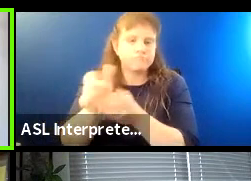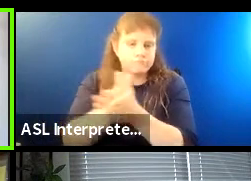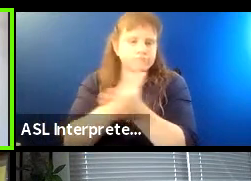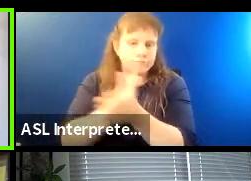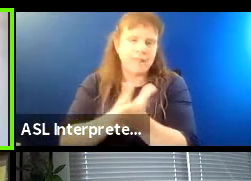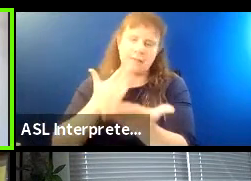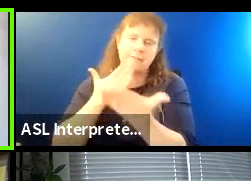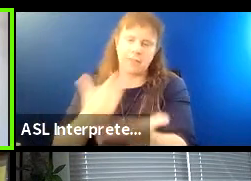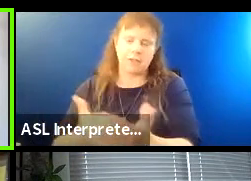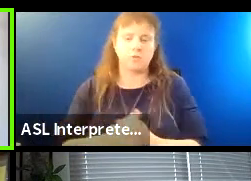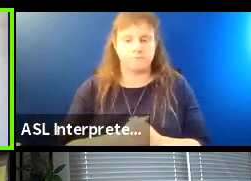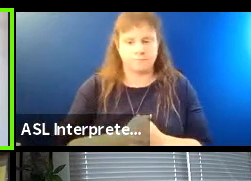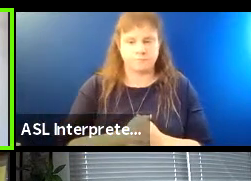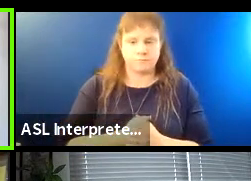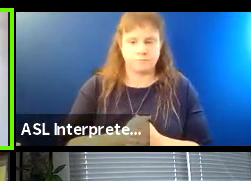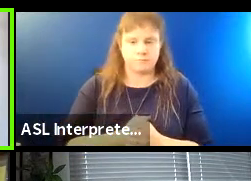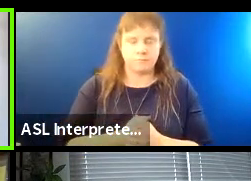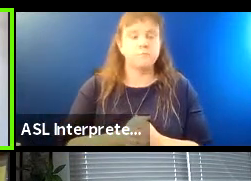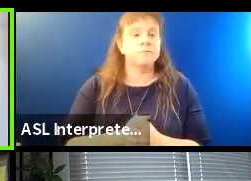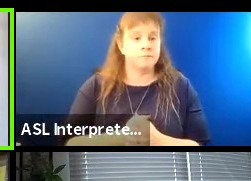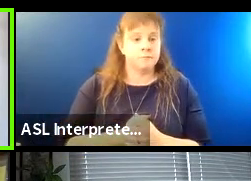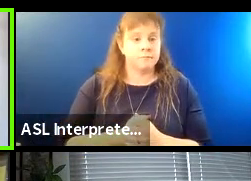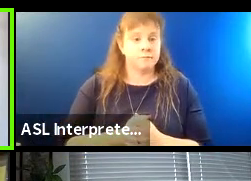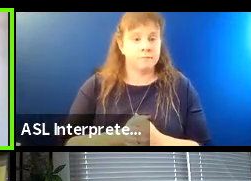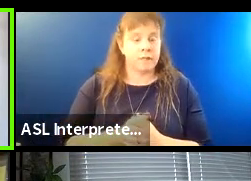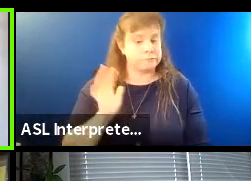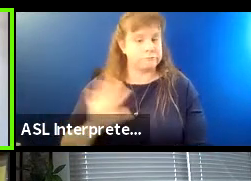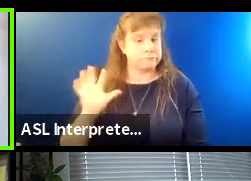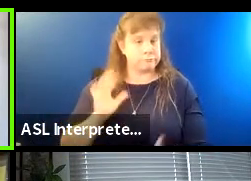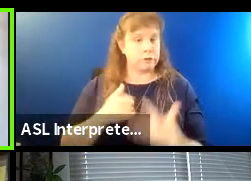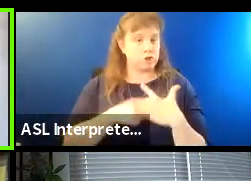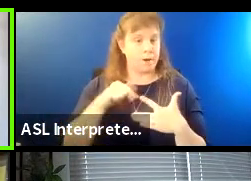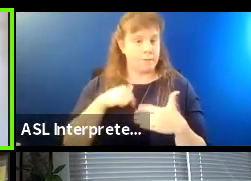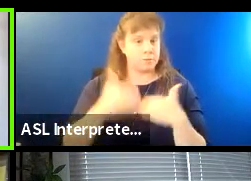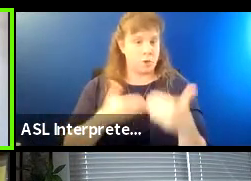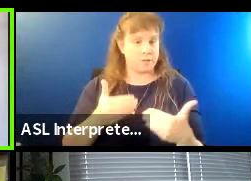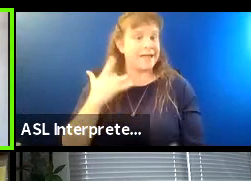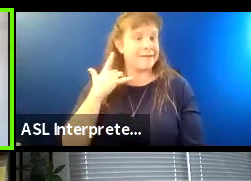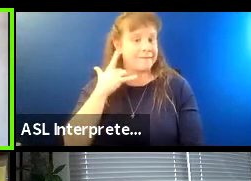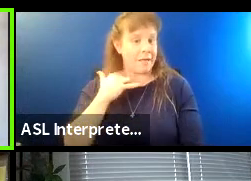Since we started this process, California has administered